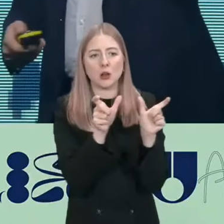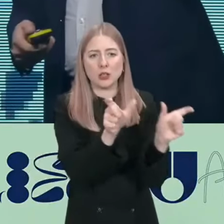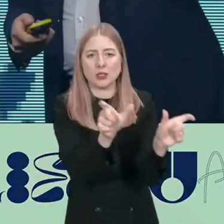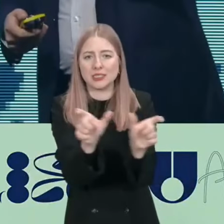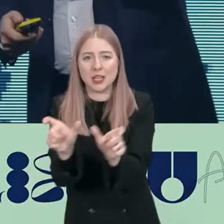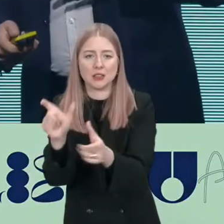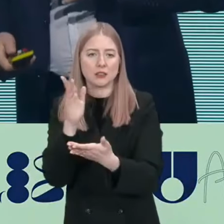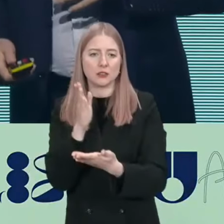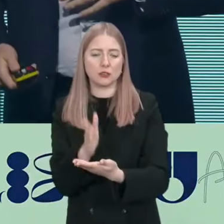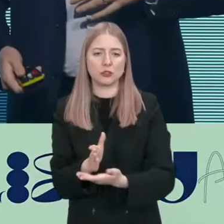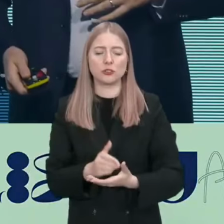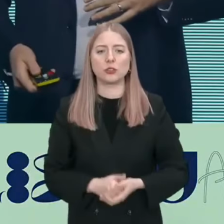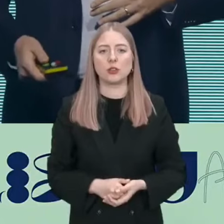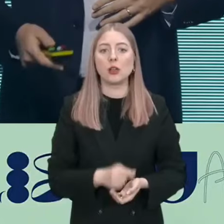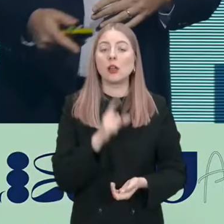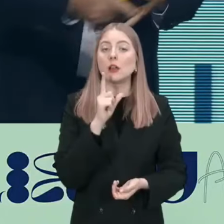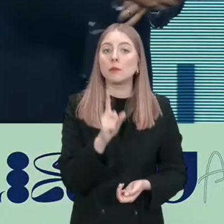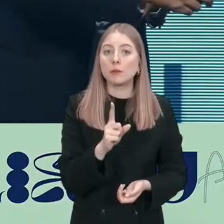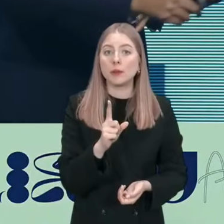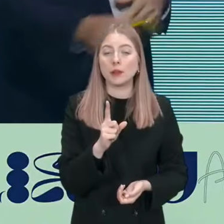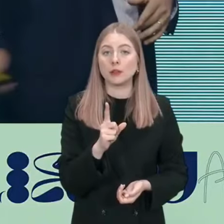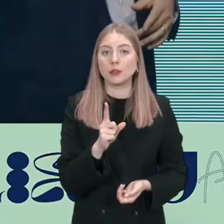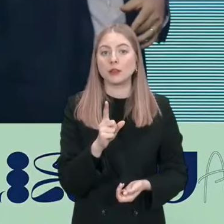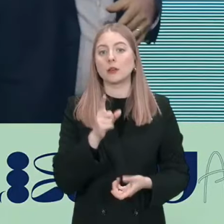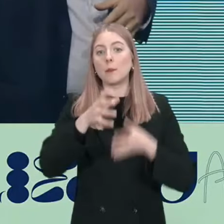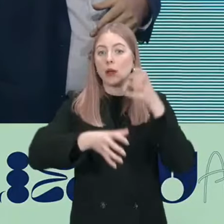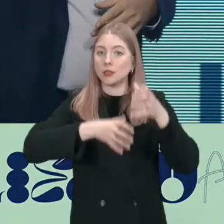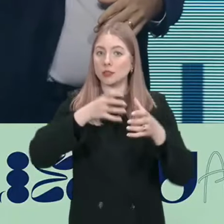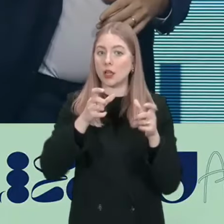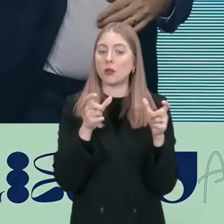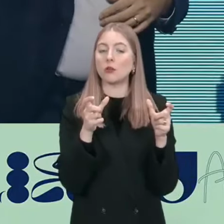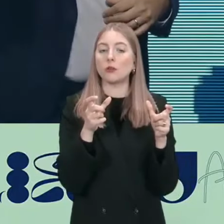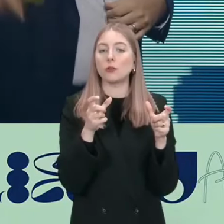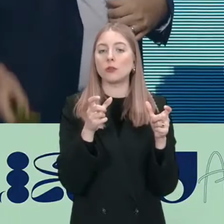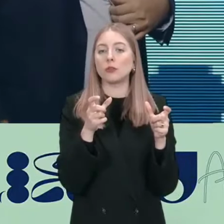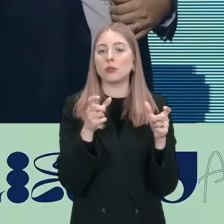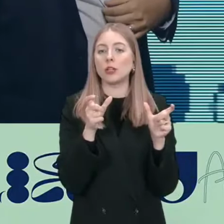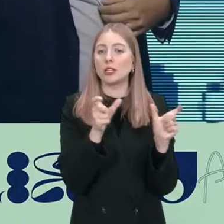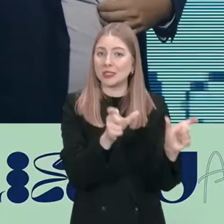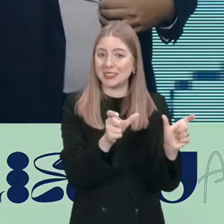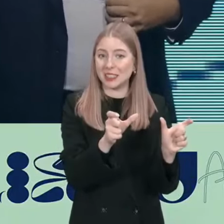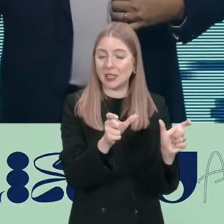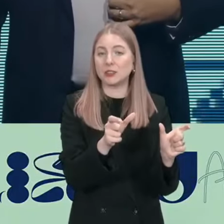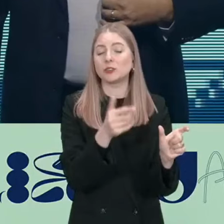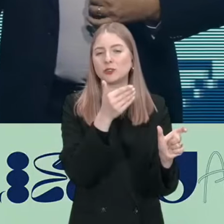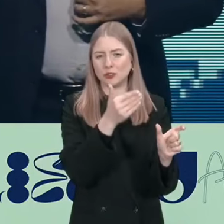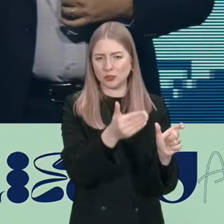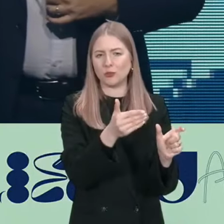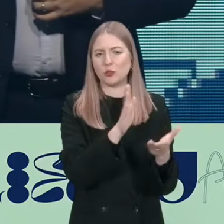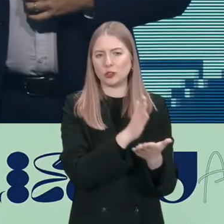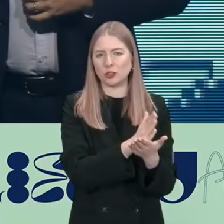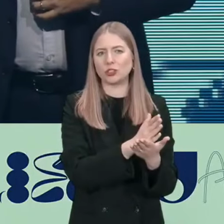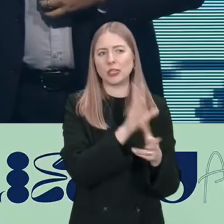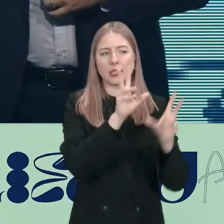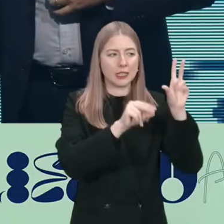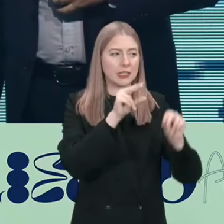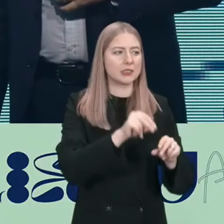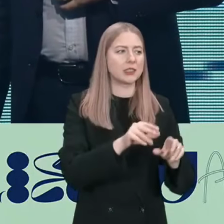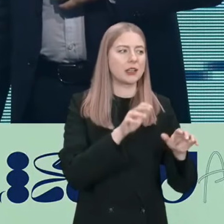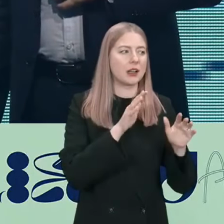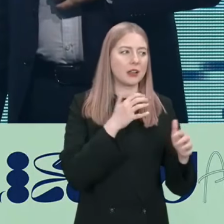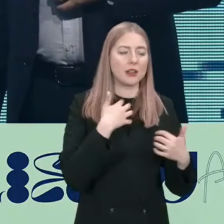a continuum, right? So we have fast and slow, but we also have global and bilateral.